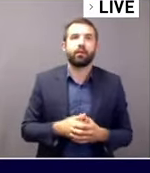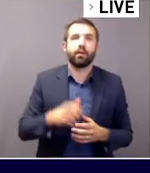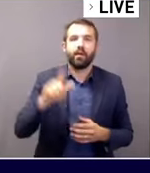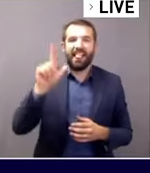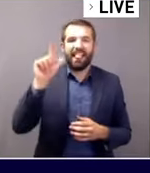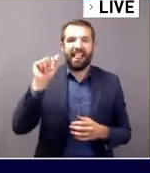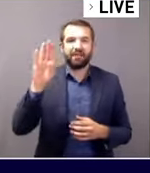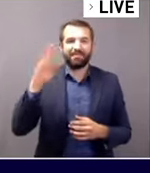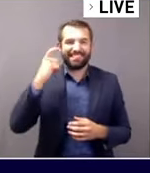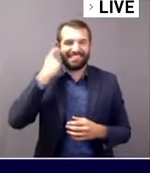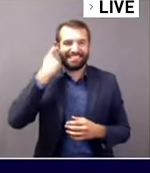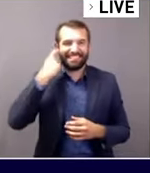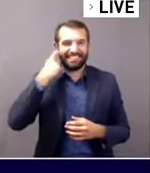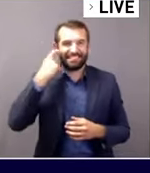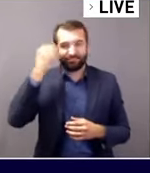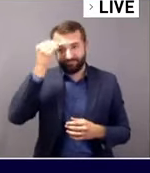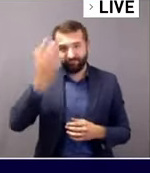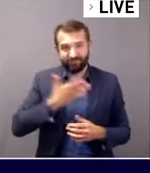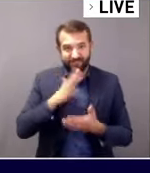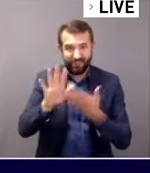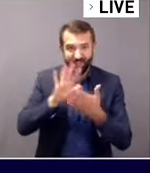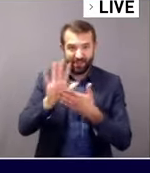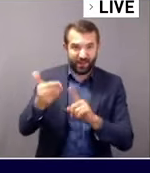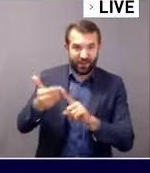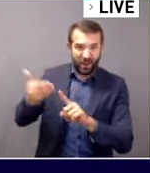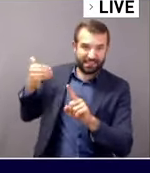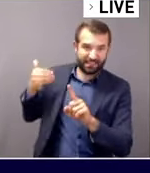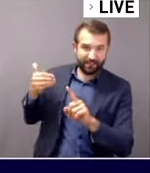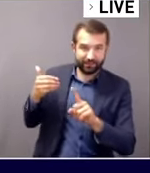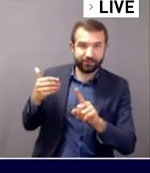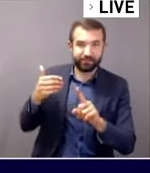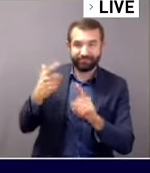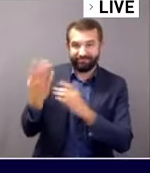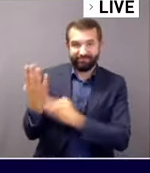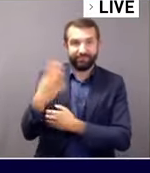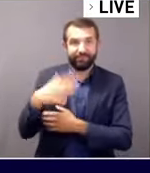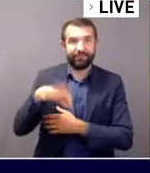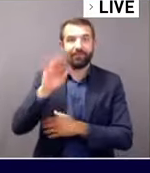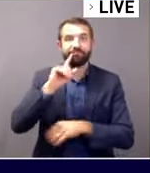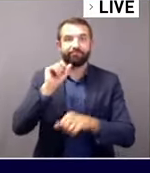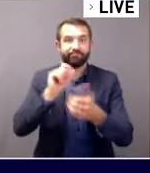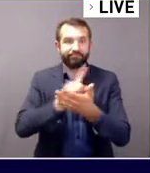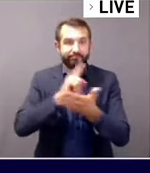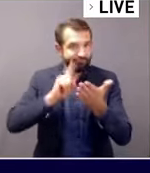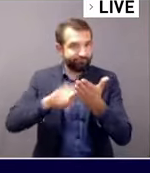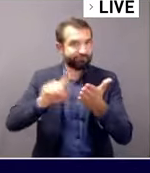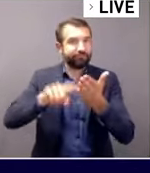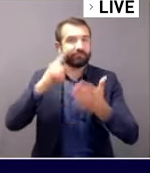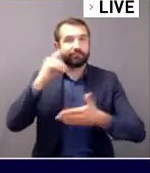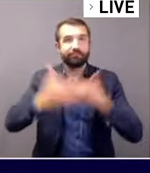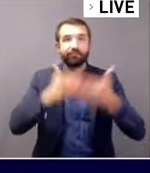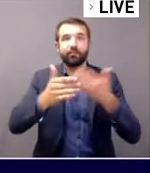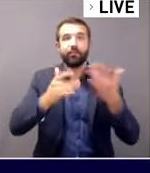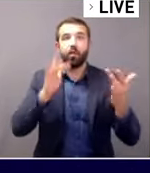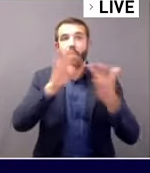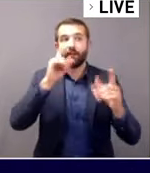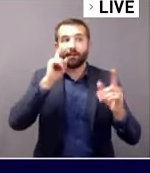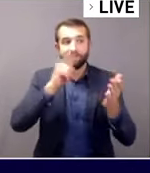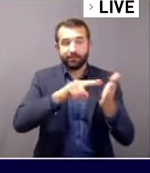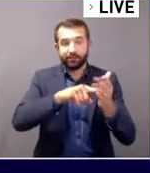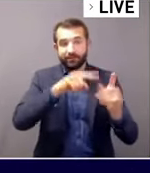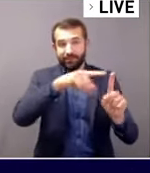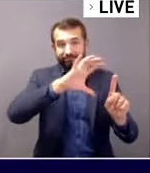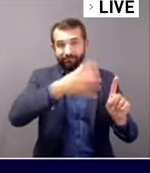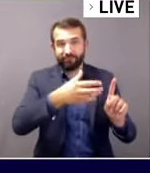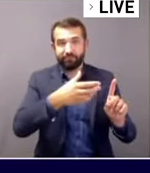maybe 5 or 6 hours ago. So as part of our investigation process, or contact tracing process, we now will, of course, go back